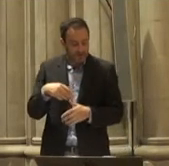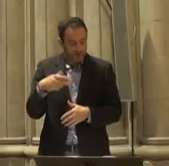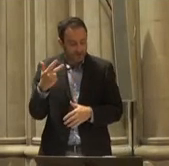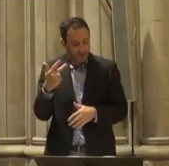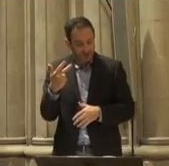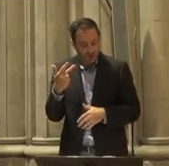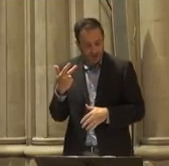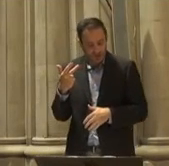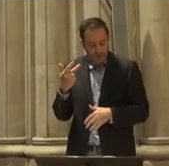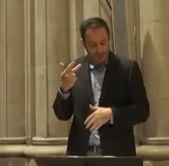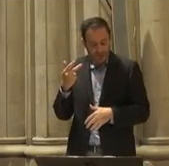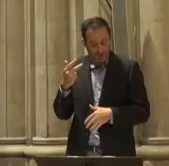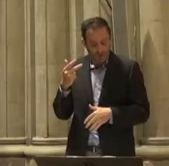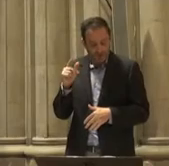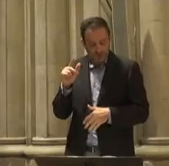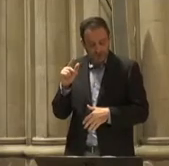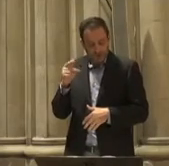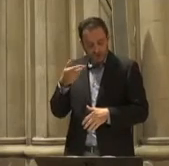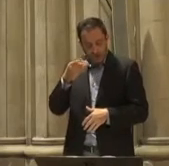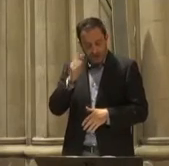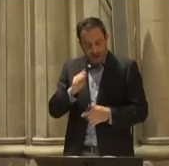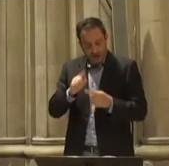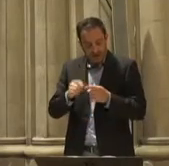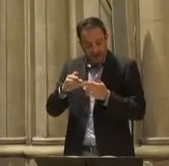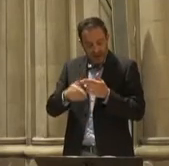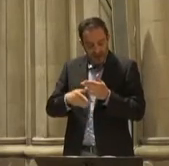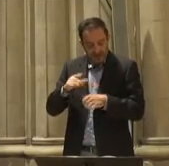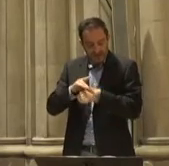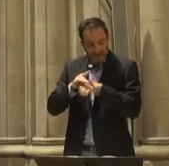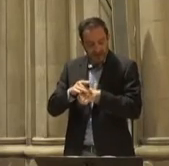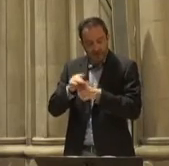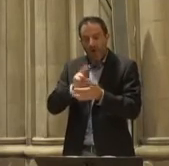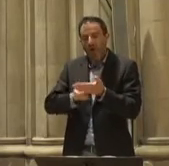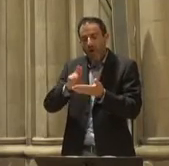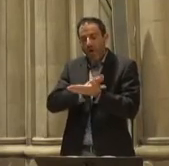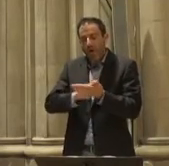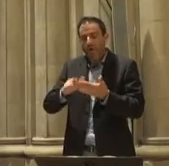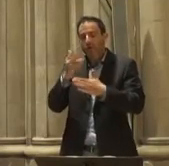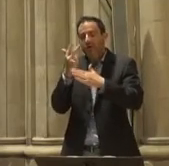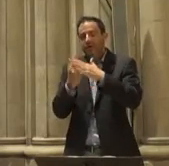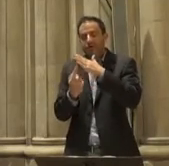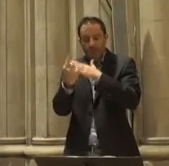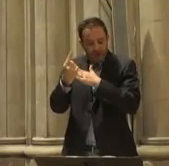the ends of the earth. Holy Trinity,